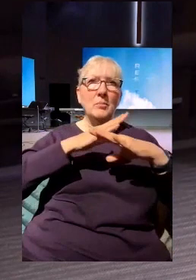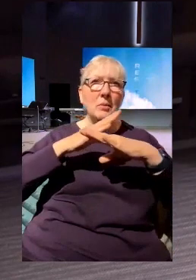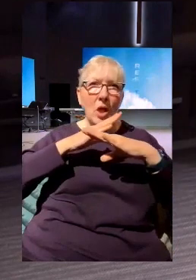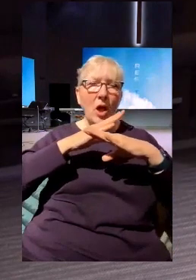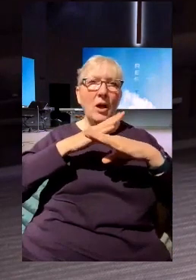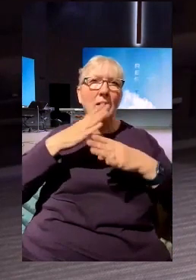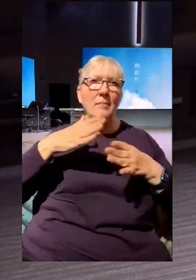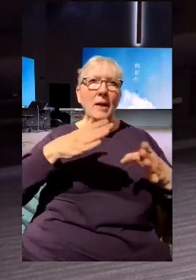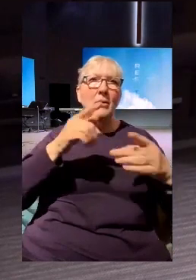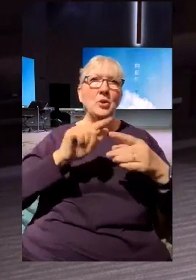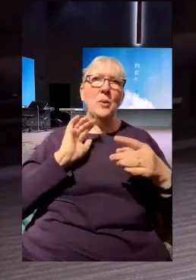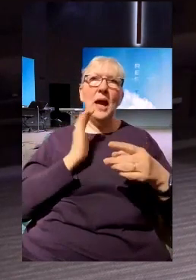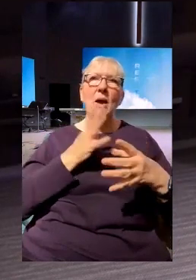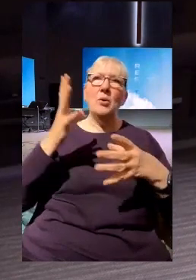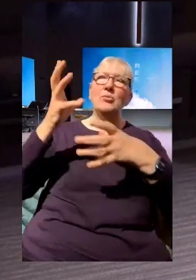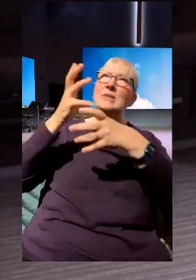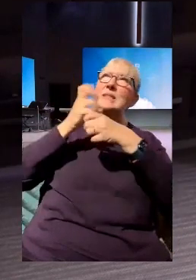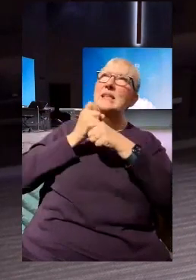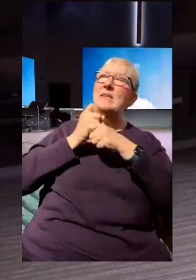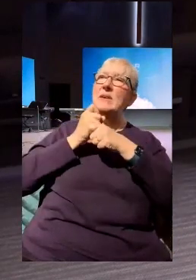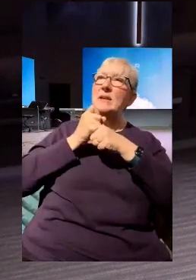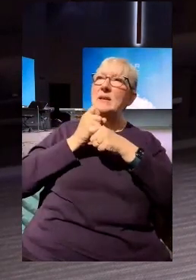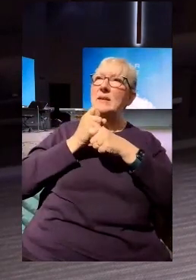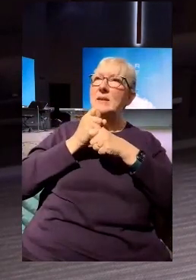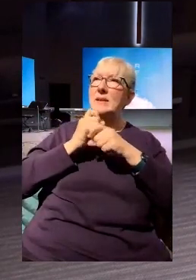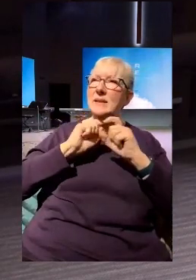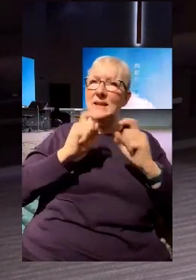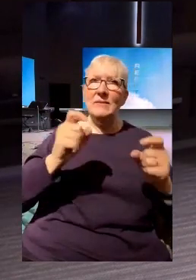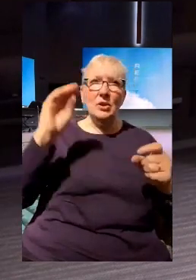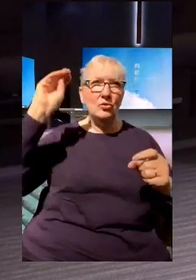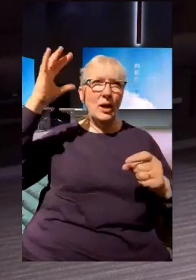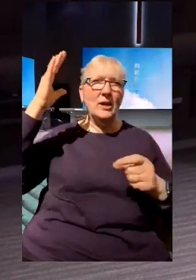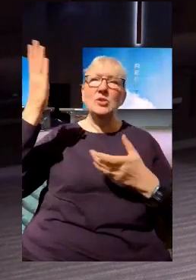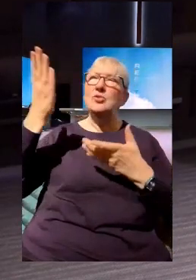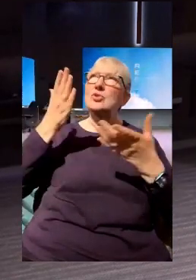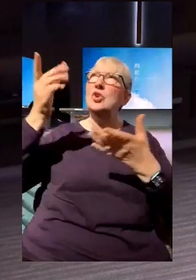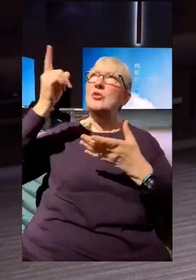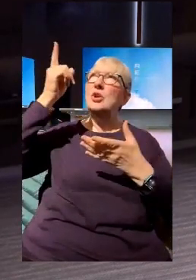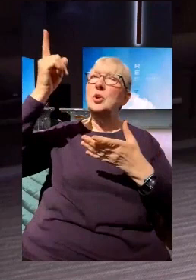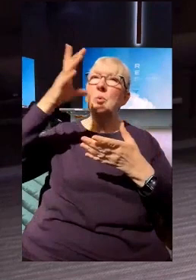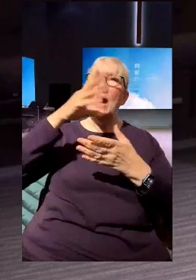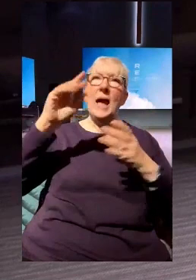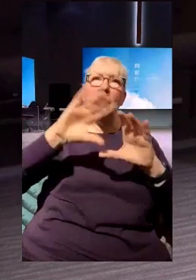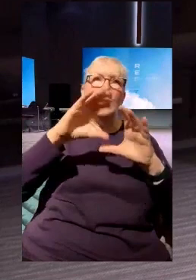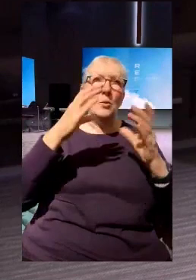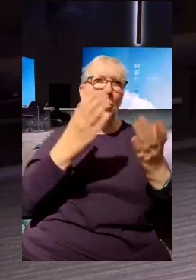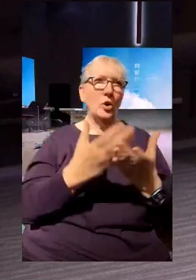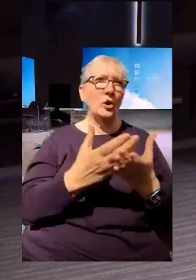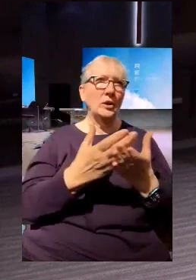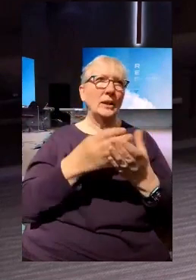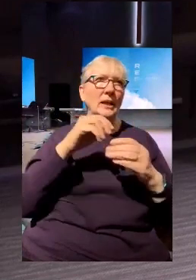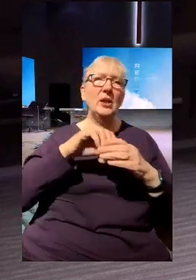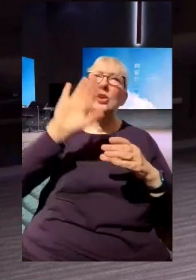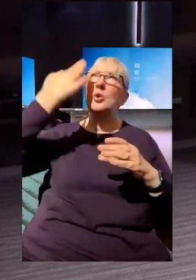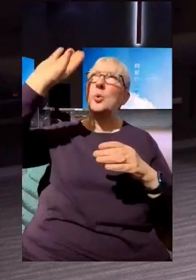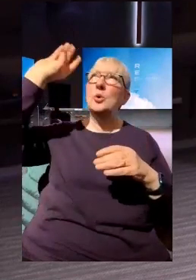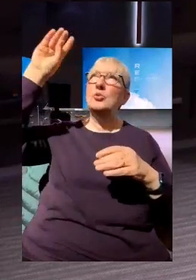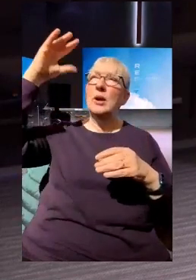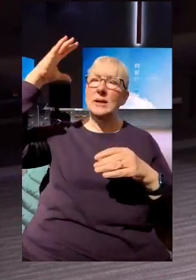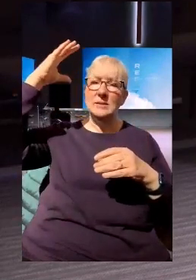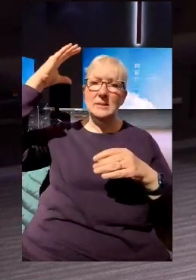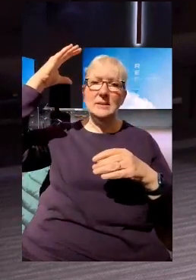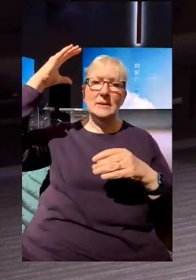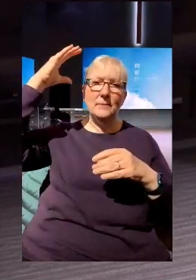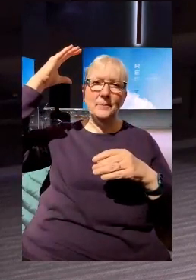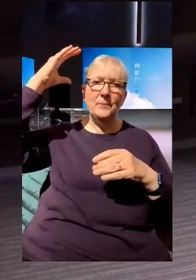our receiving and our extending grace, to serving you and the world in your grace.